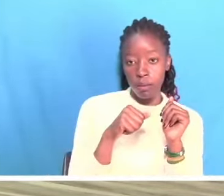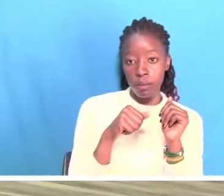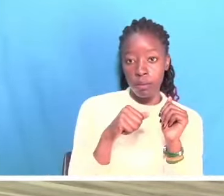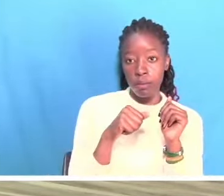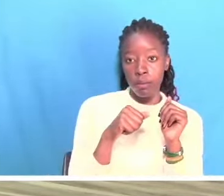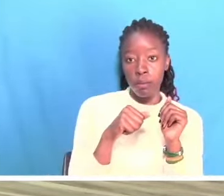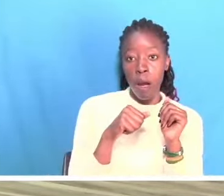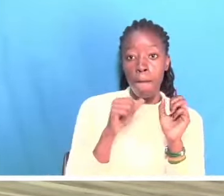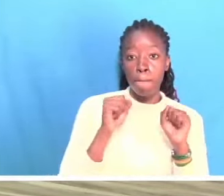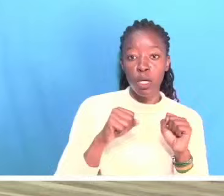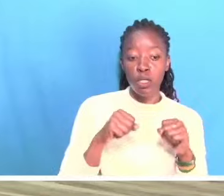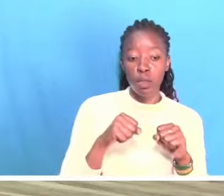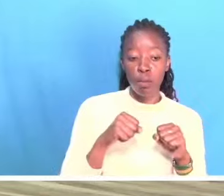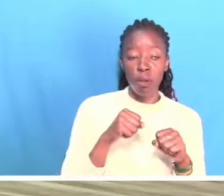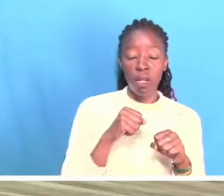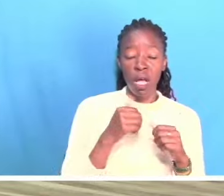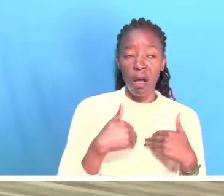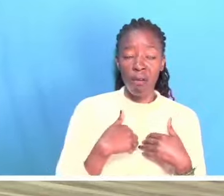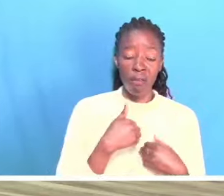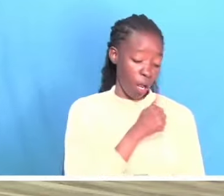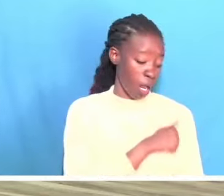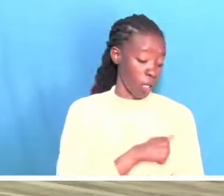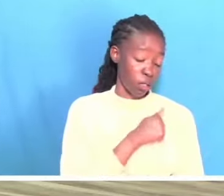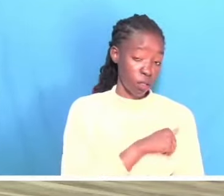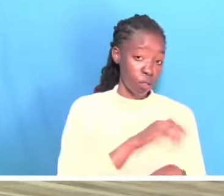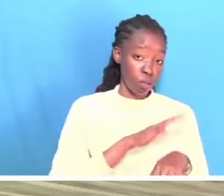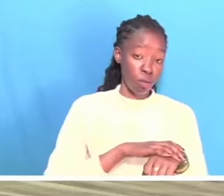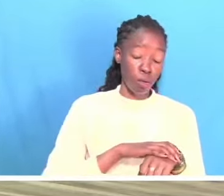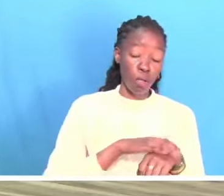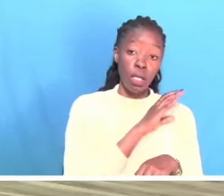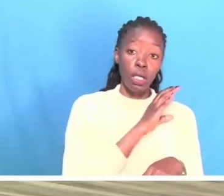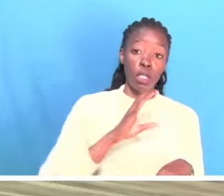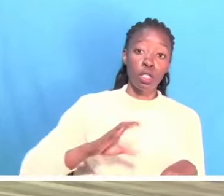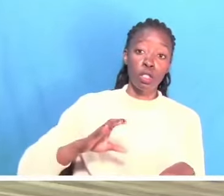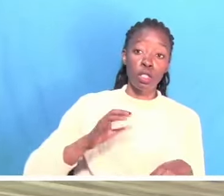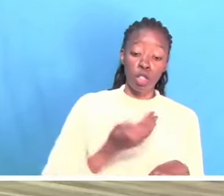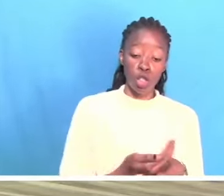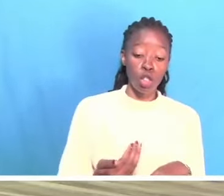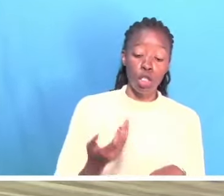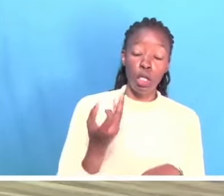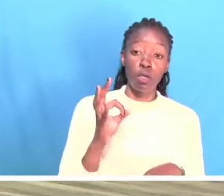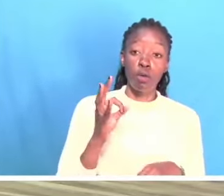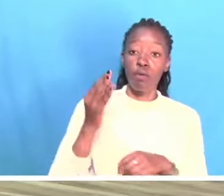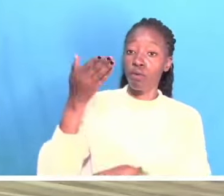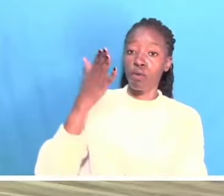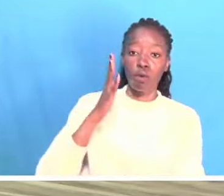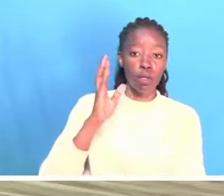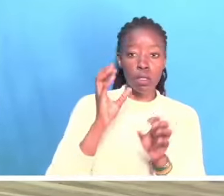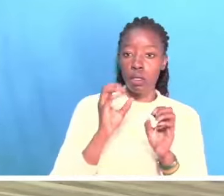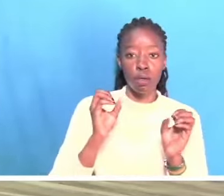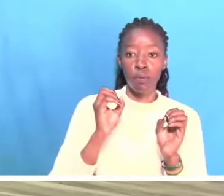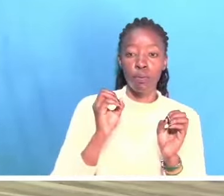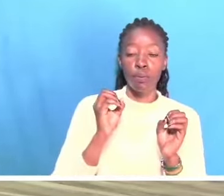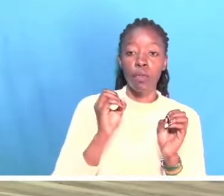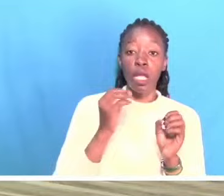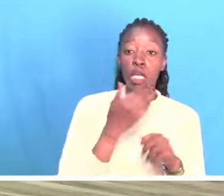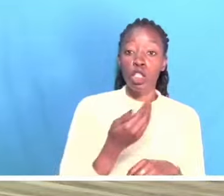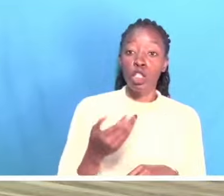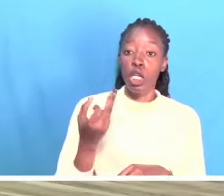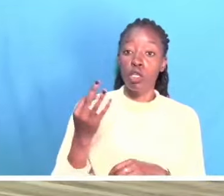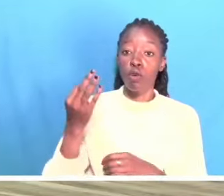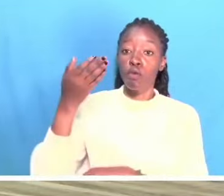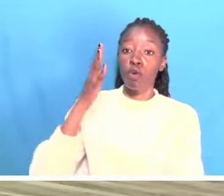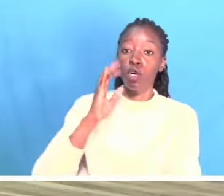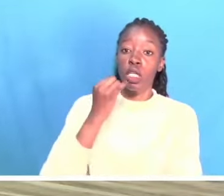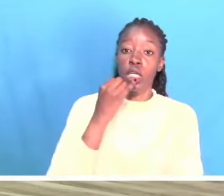You cannot look down on a child of God. Somebody who has given their life to Christ, they are special. They have already been justified. We will be looking